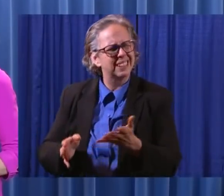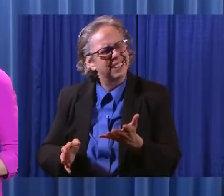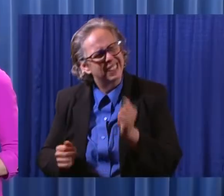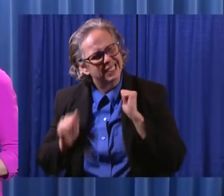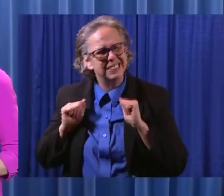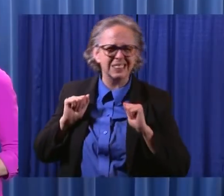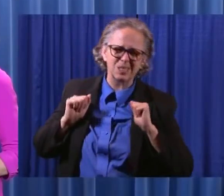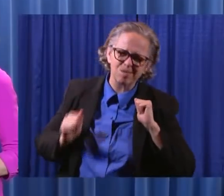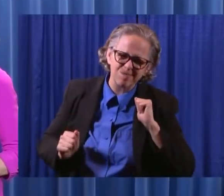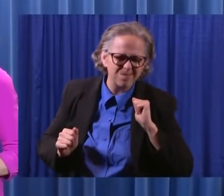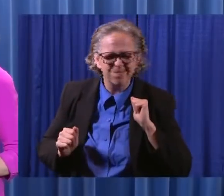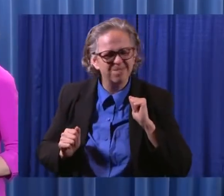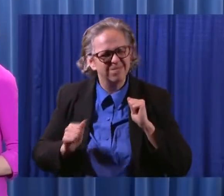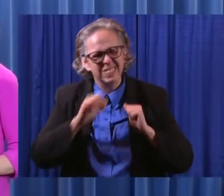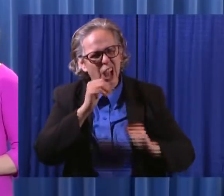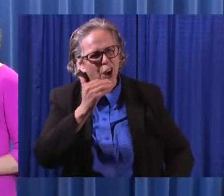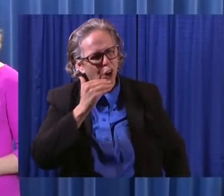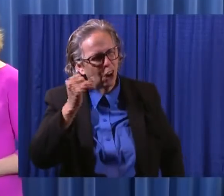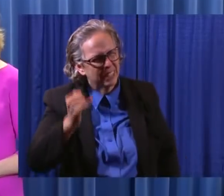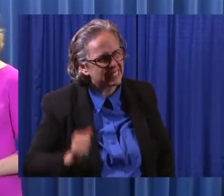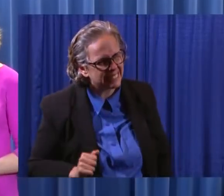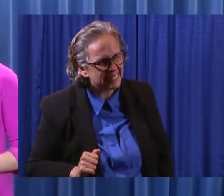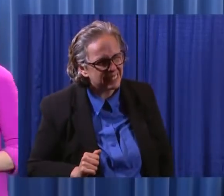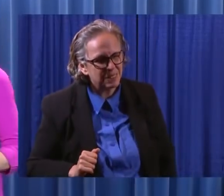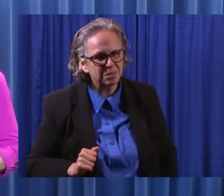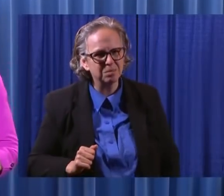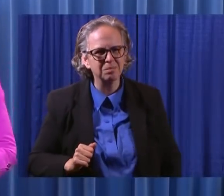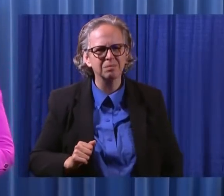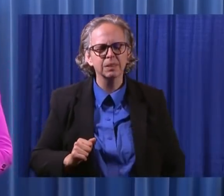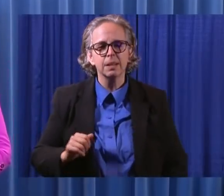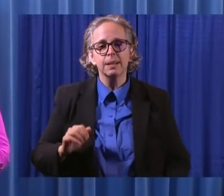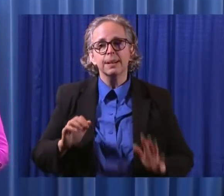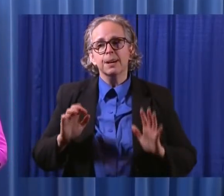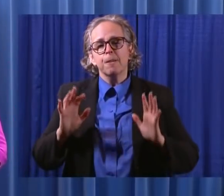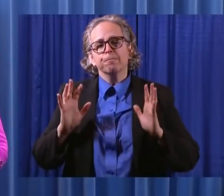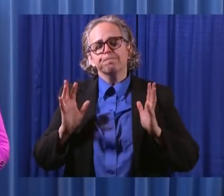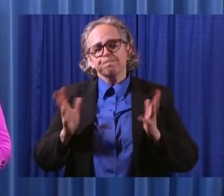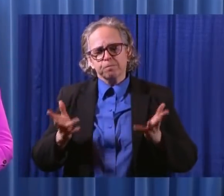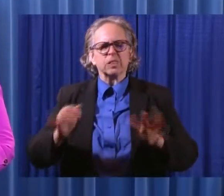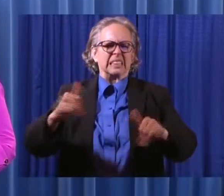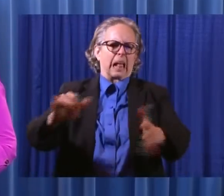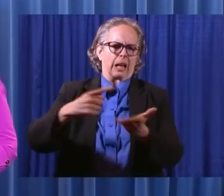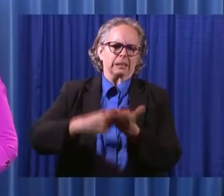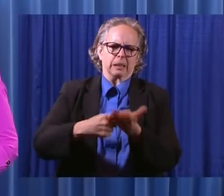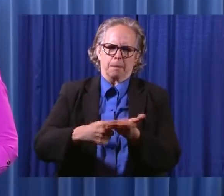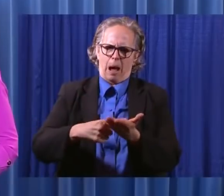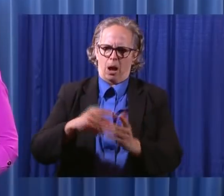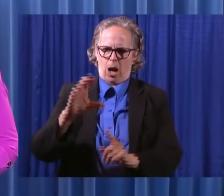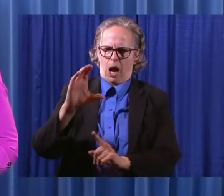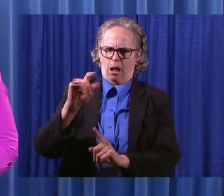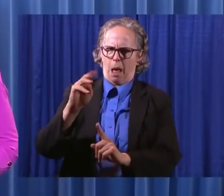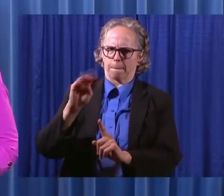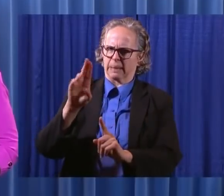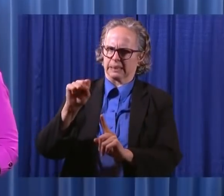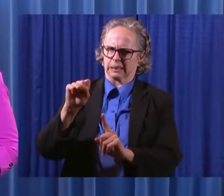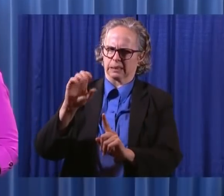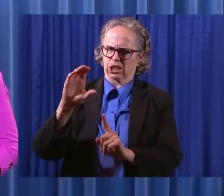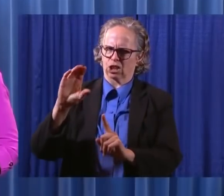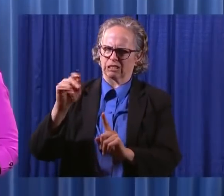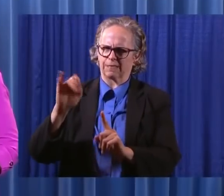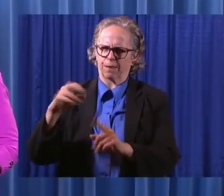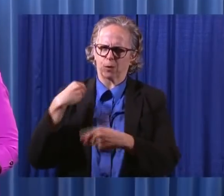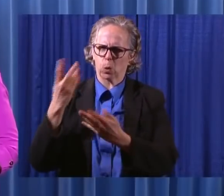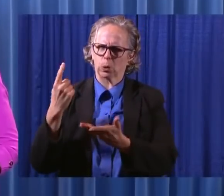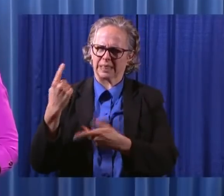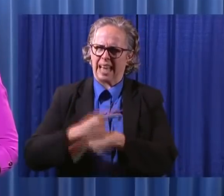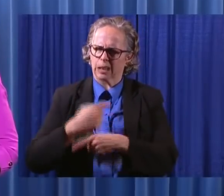idea. One of the things that, as this discussion about Columbus has surfaced in the last few days, one of the things I've kind